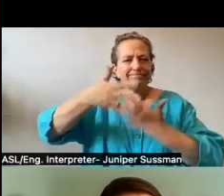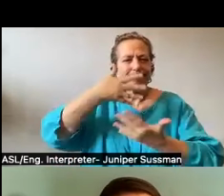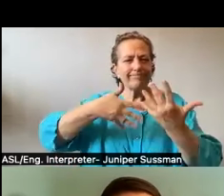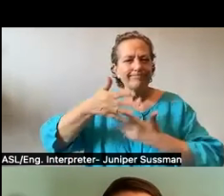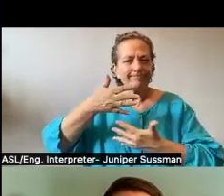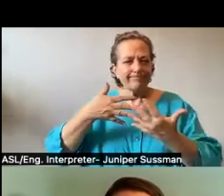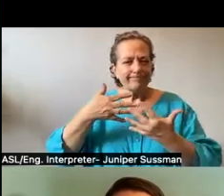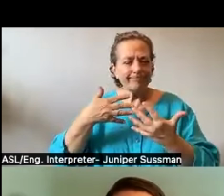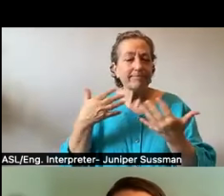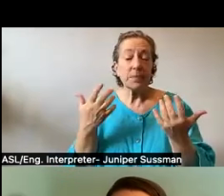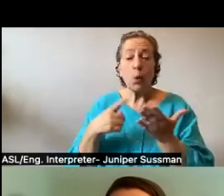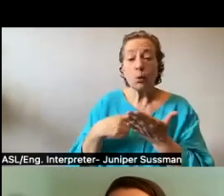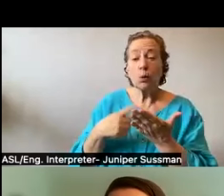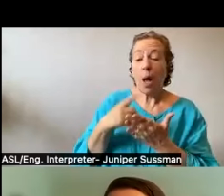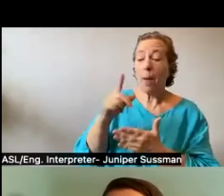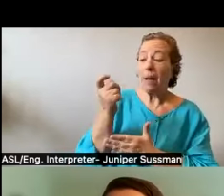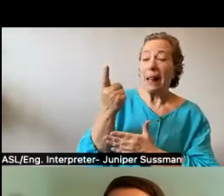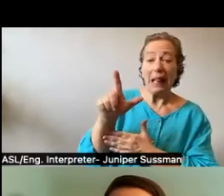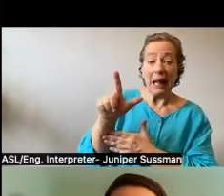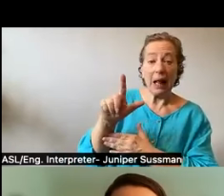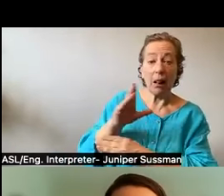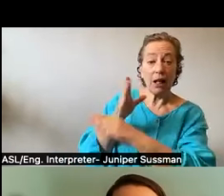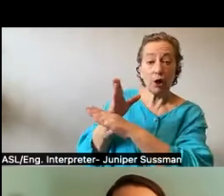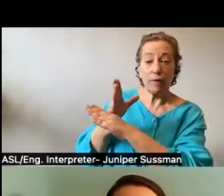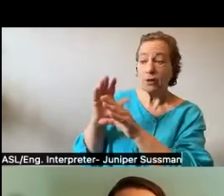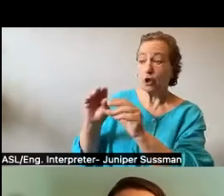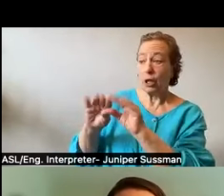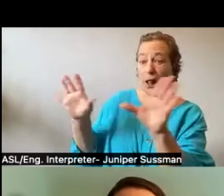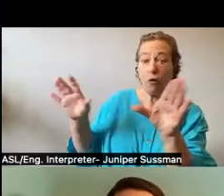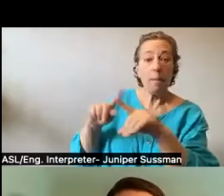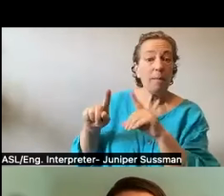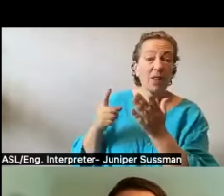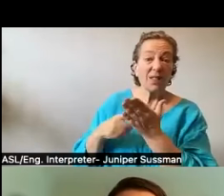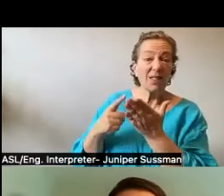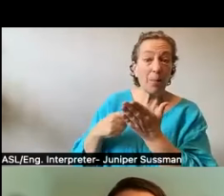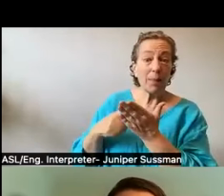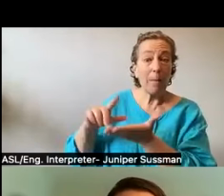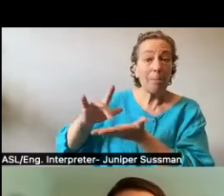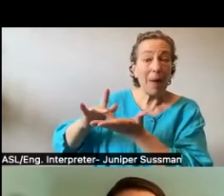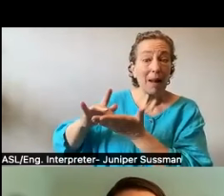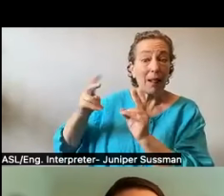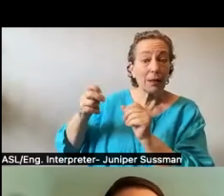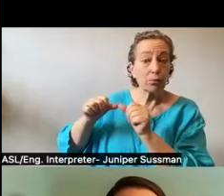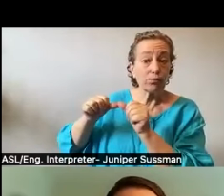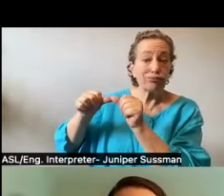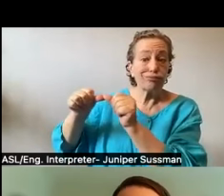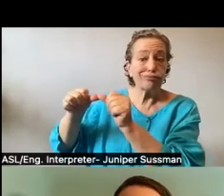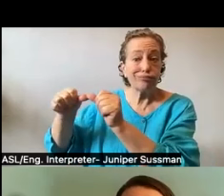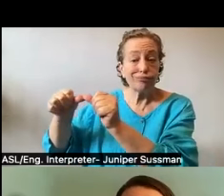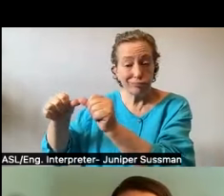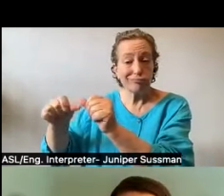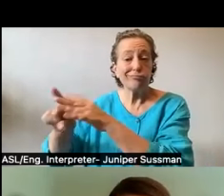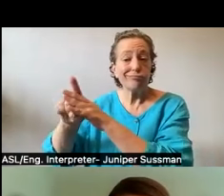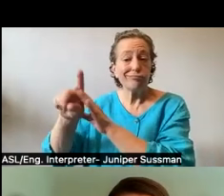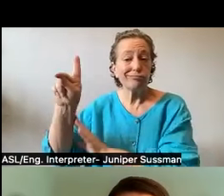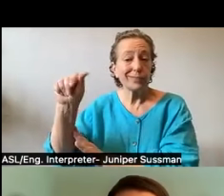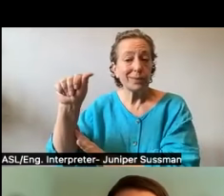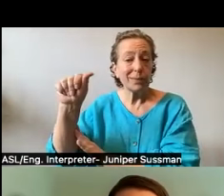up the medical issue, but sometimes the medical issue lingers and also then creates additional disability challenges. Mental